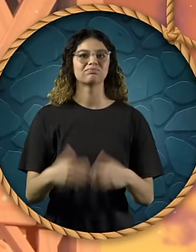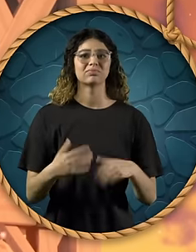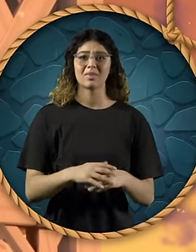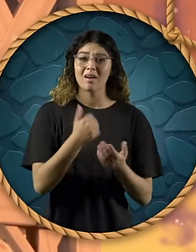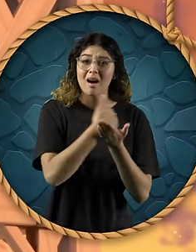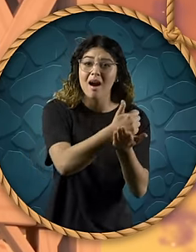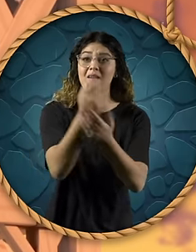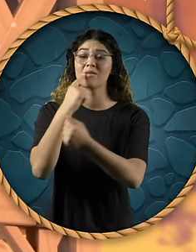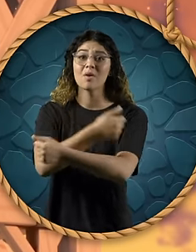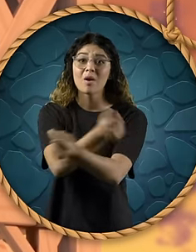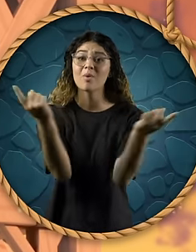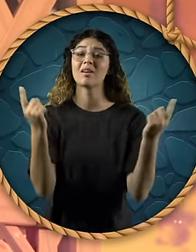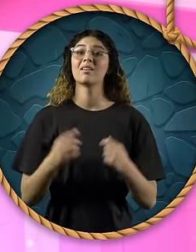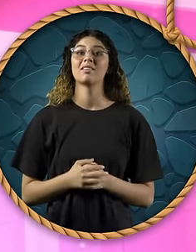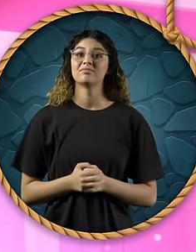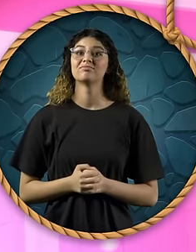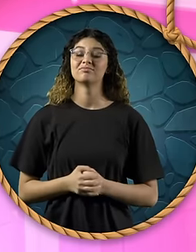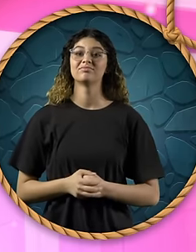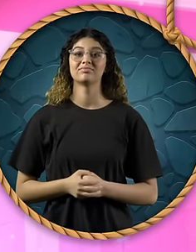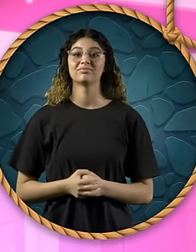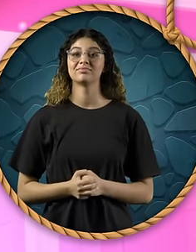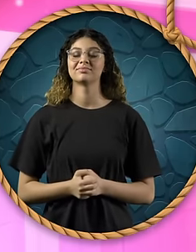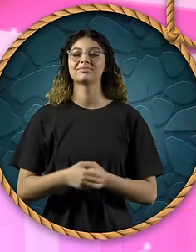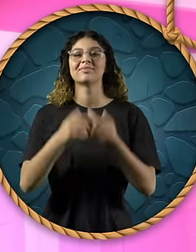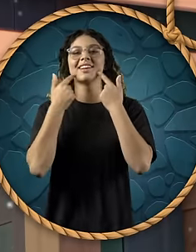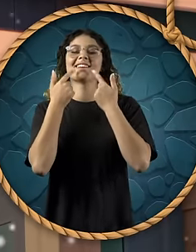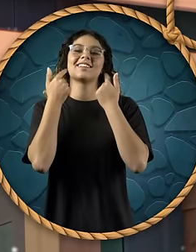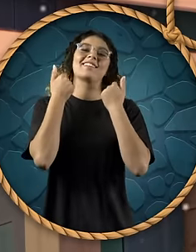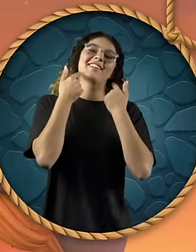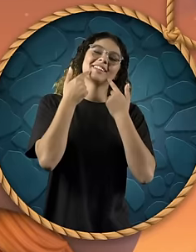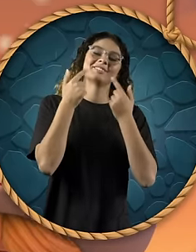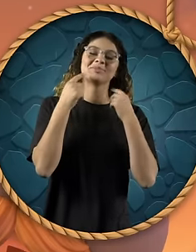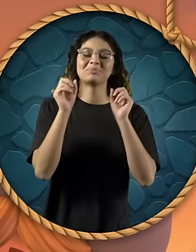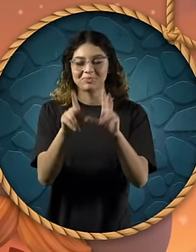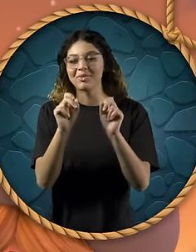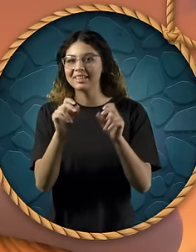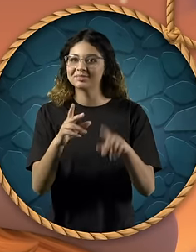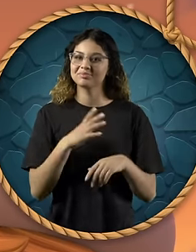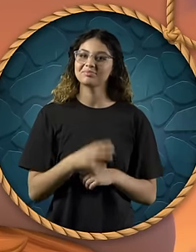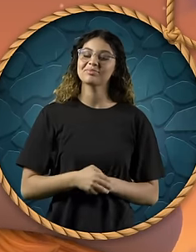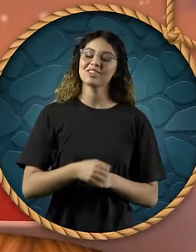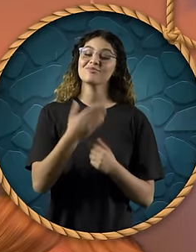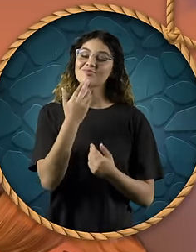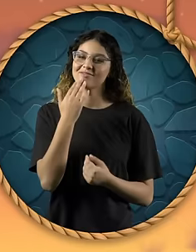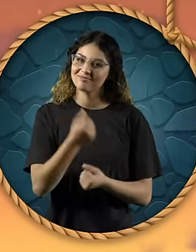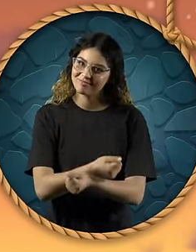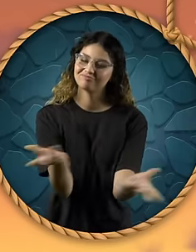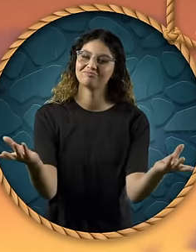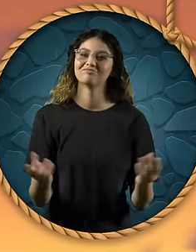for some can be helpful to everyone. All right, Luna. Treats for